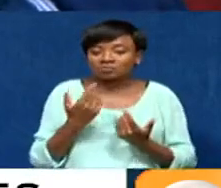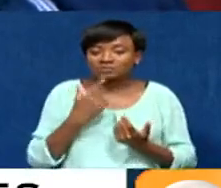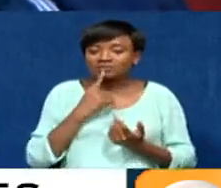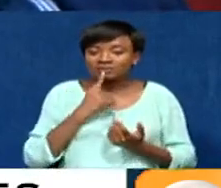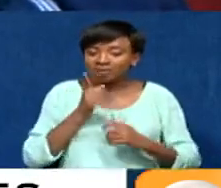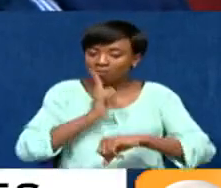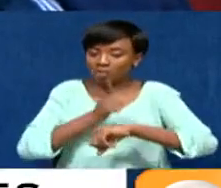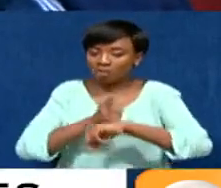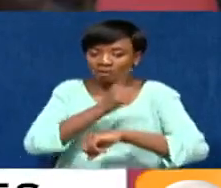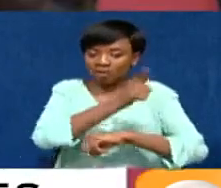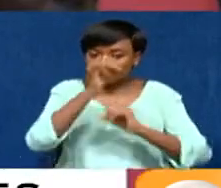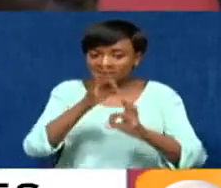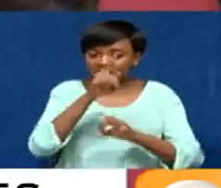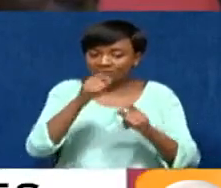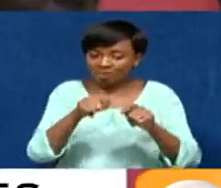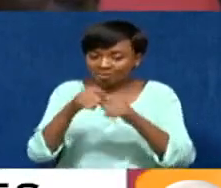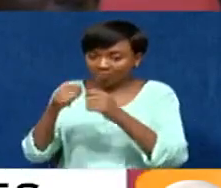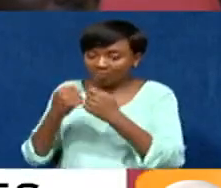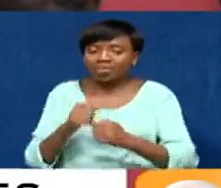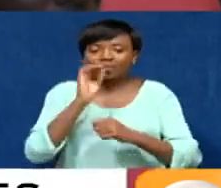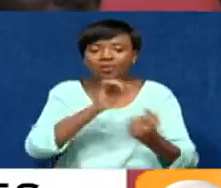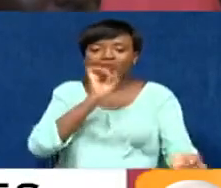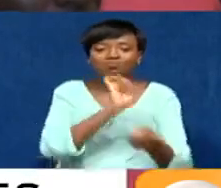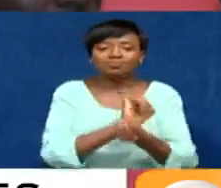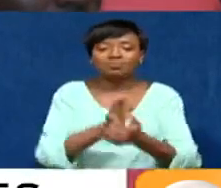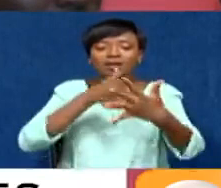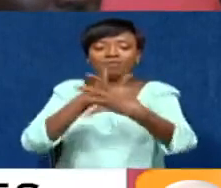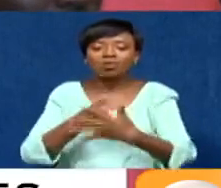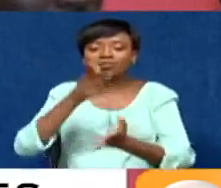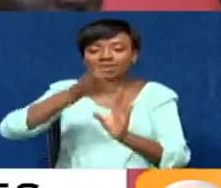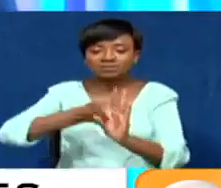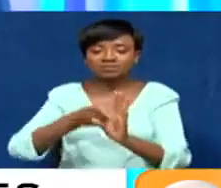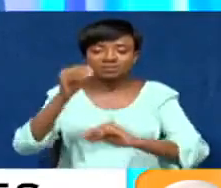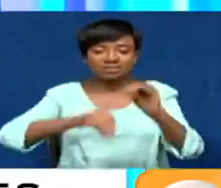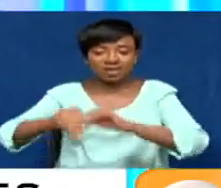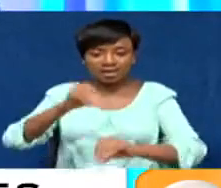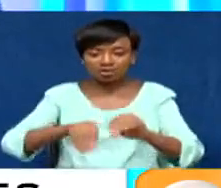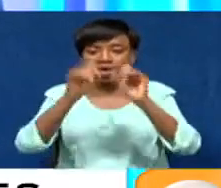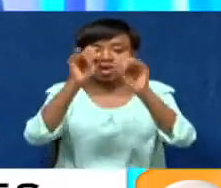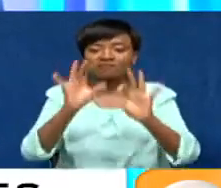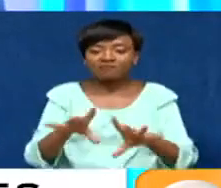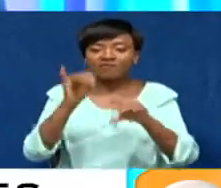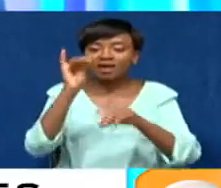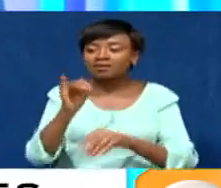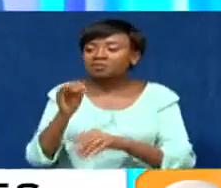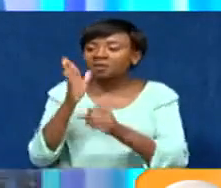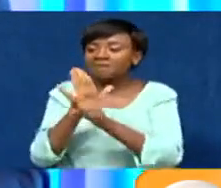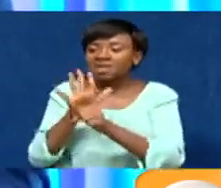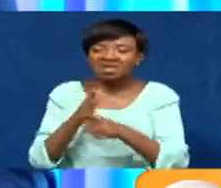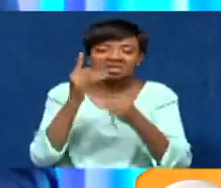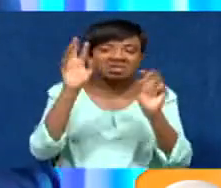pre-election offenders of risking being barred from participating in the election. We find the issues are mainly